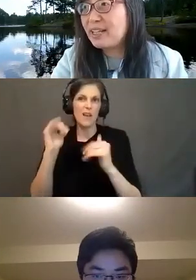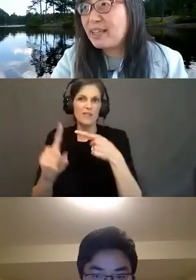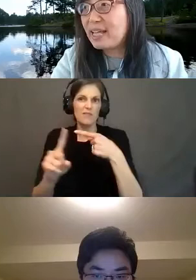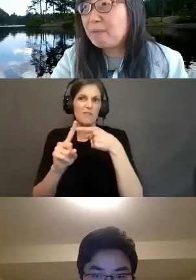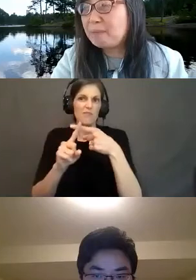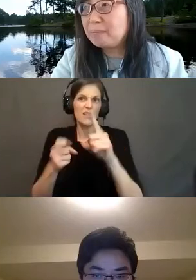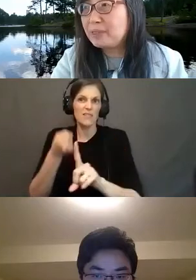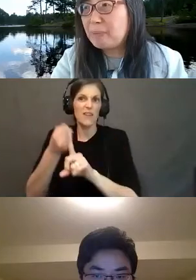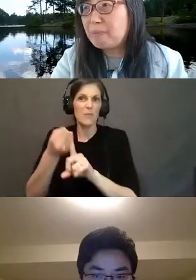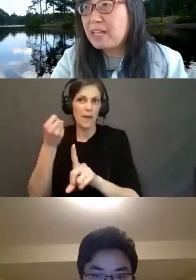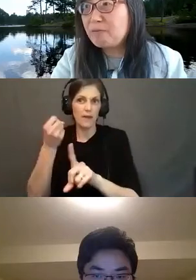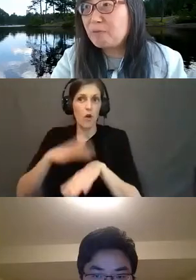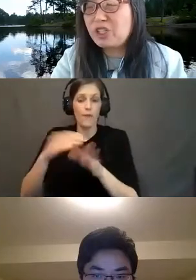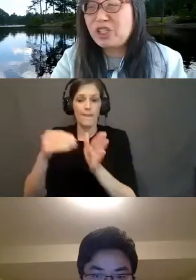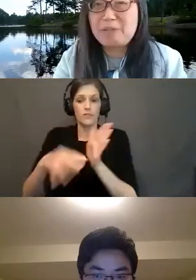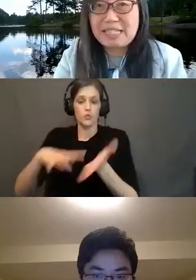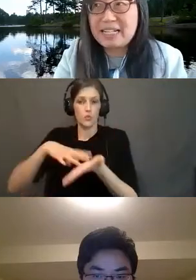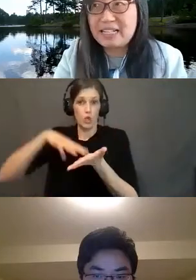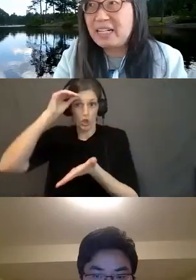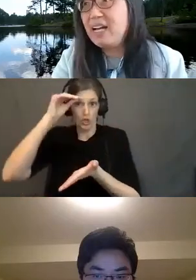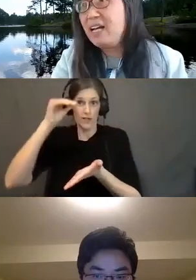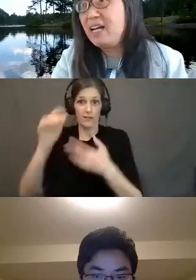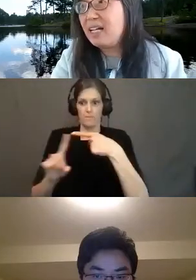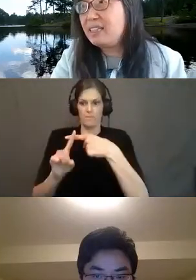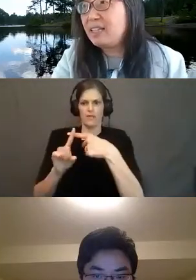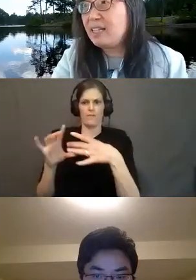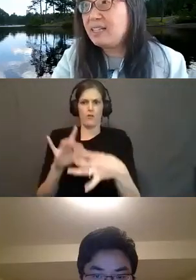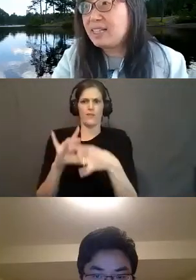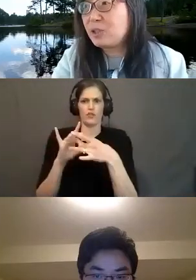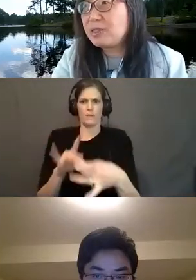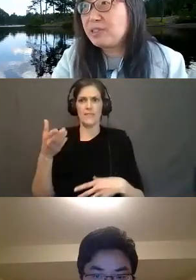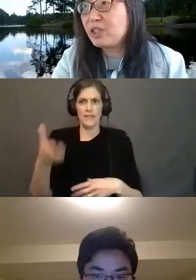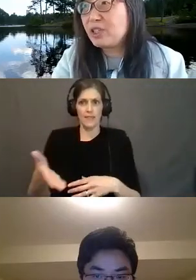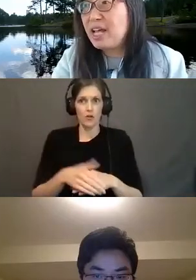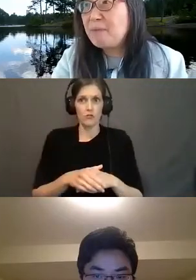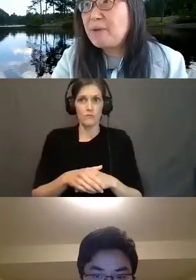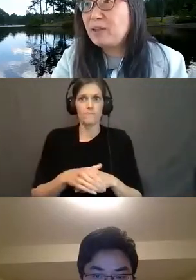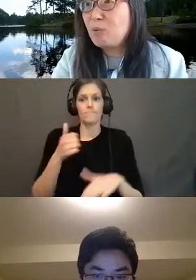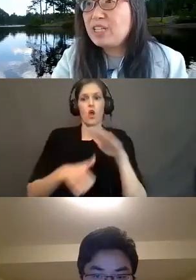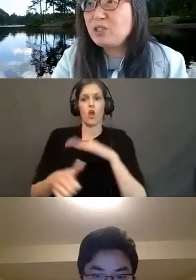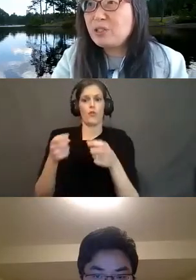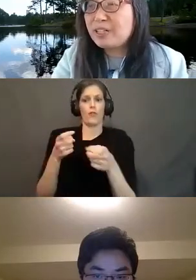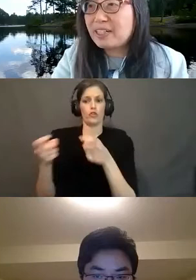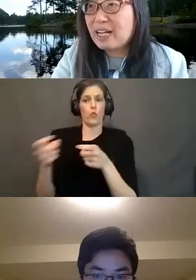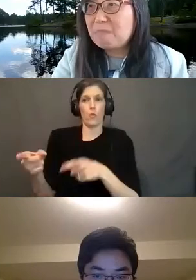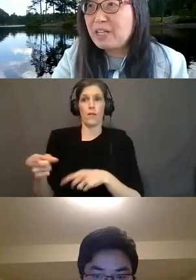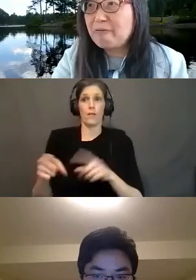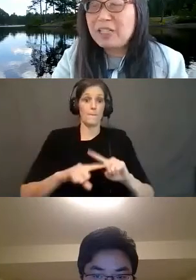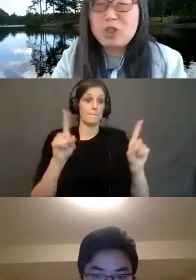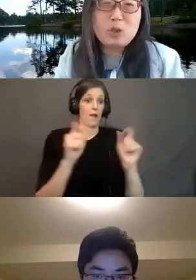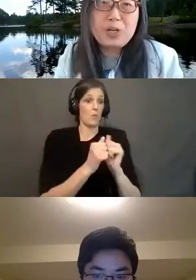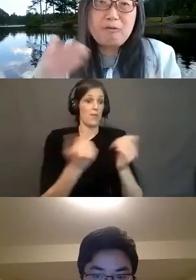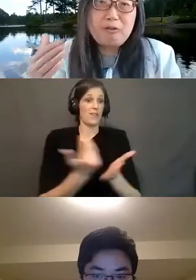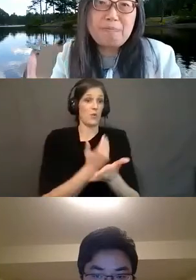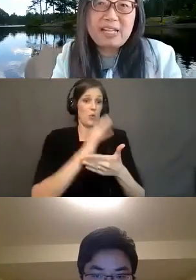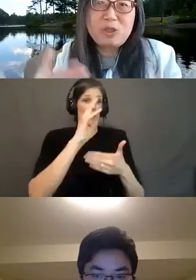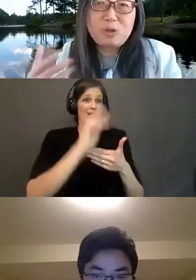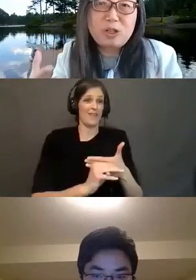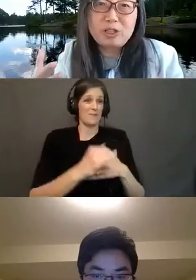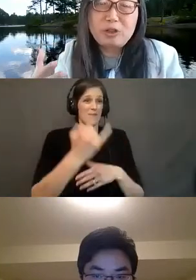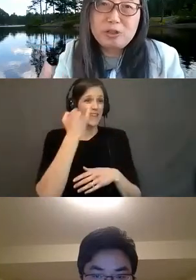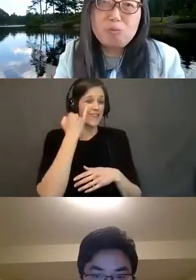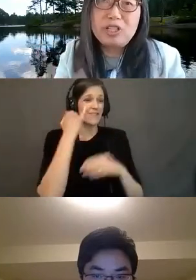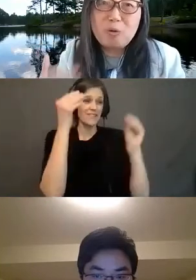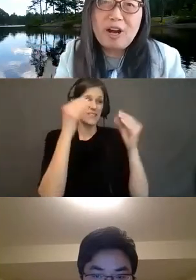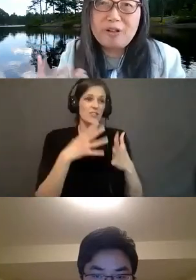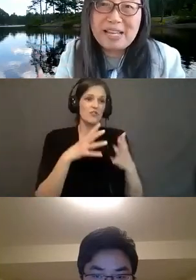learning. That positive relationship is there under the control condition. But with the new curriculum, if teachers transform their instruction